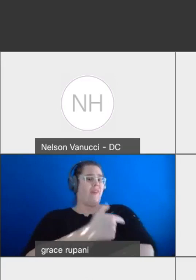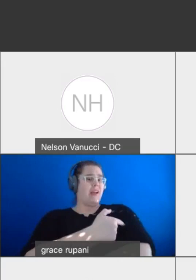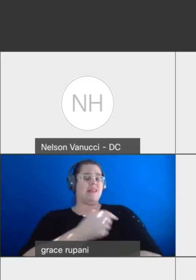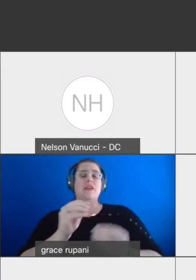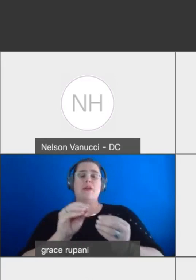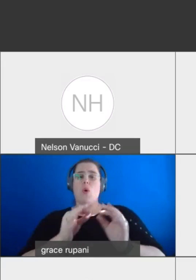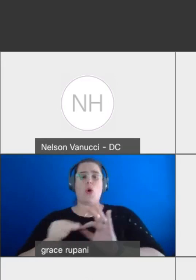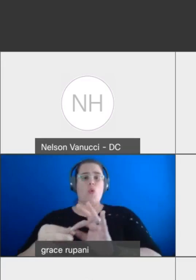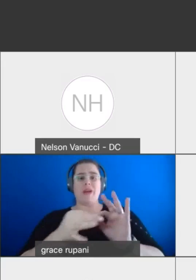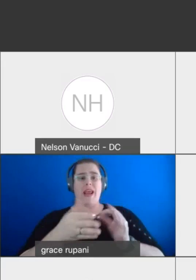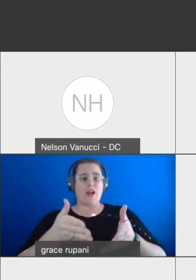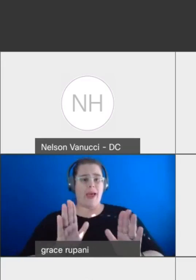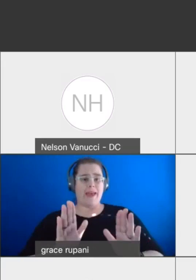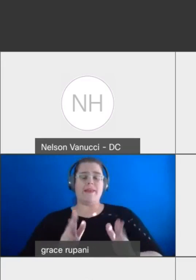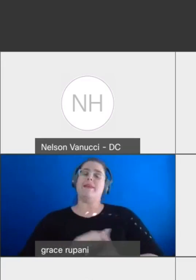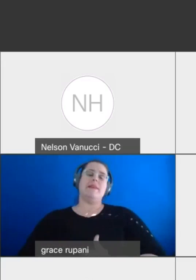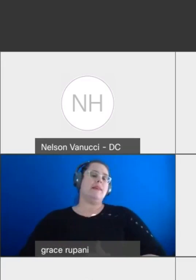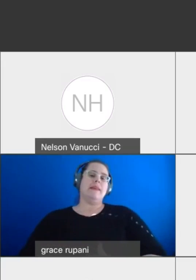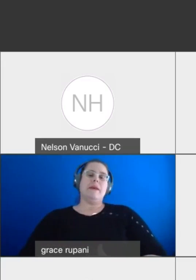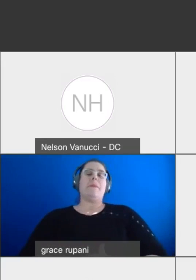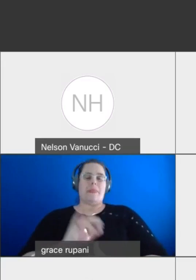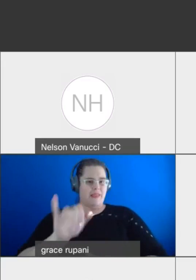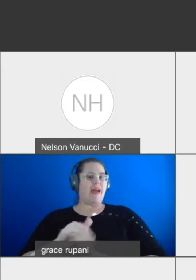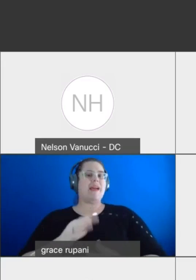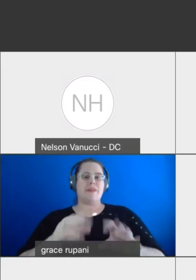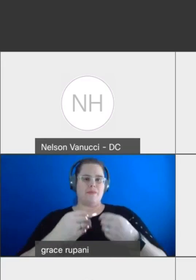way? That is not only via the portal.